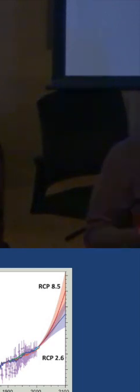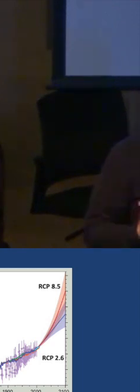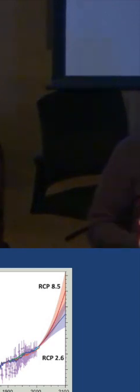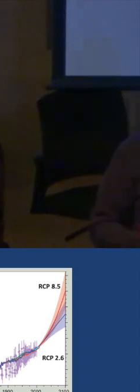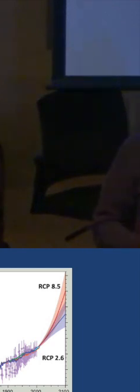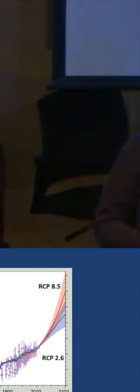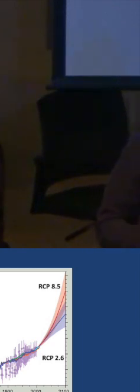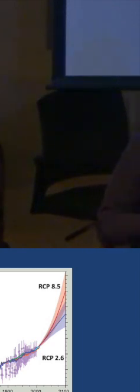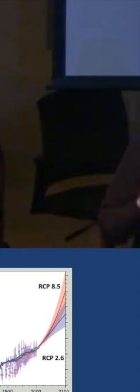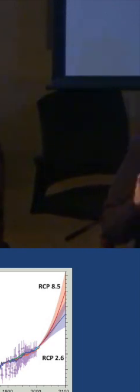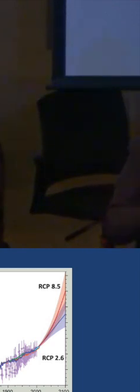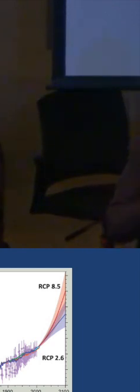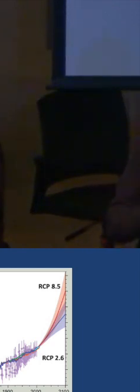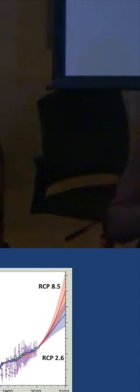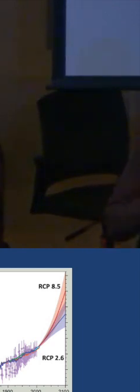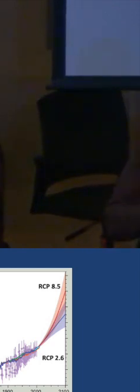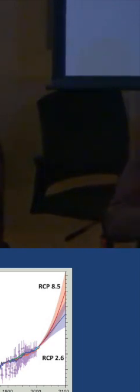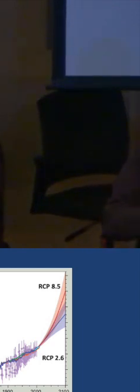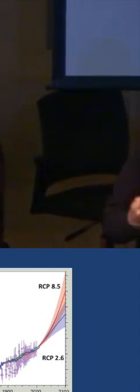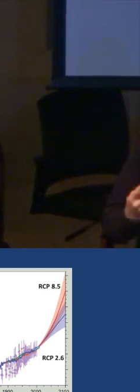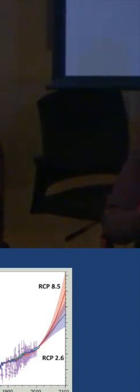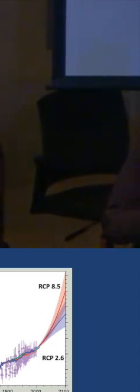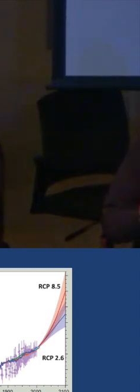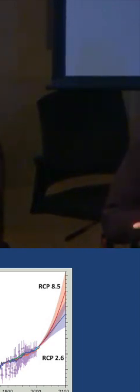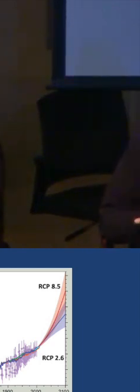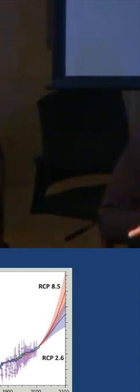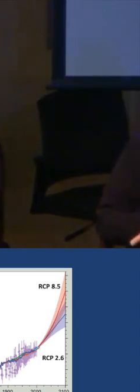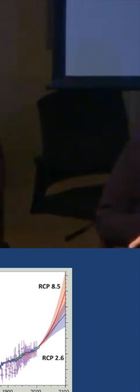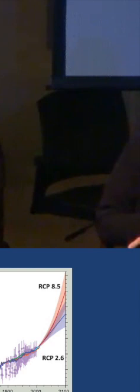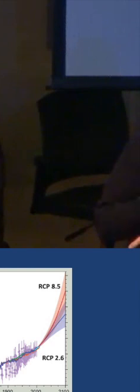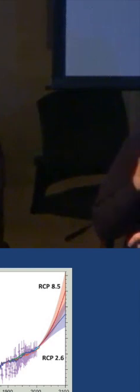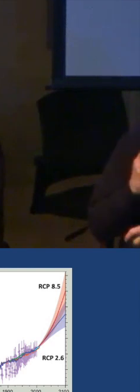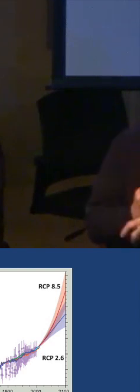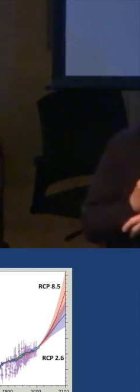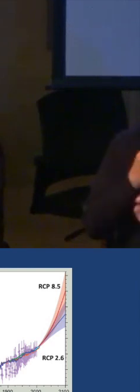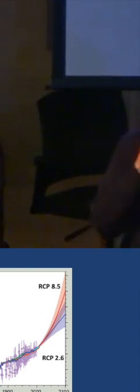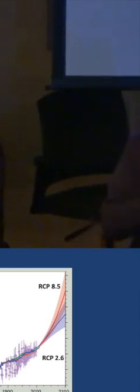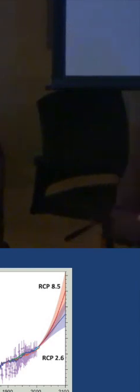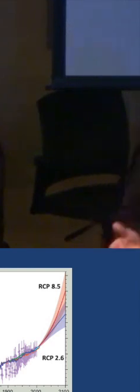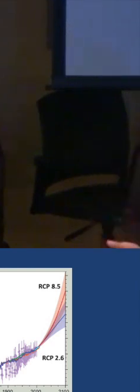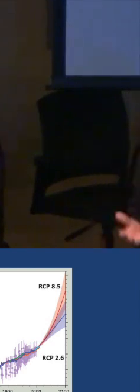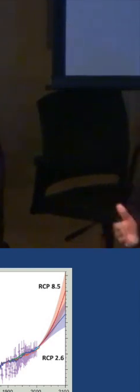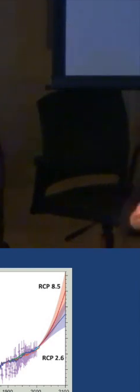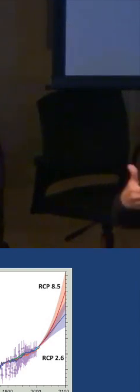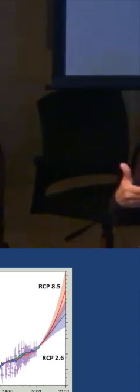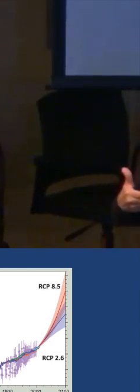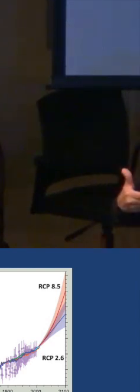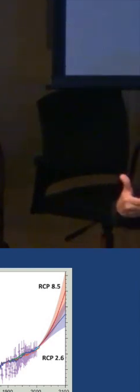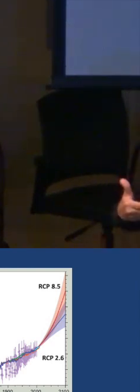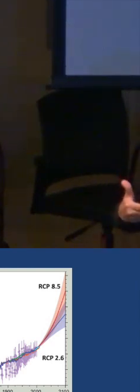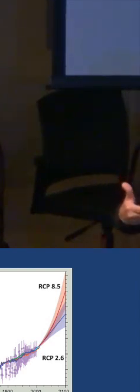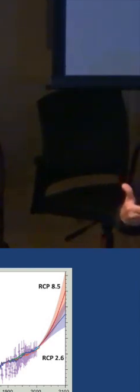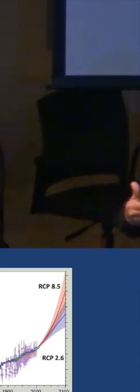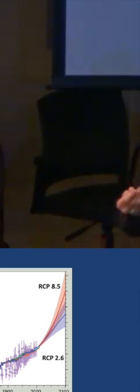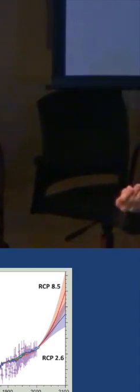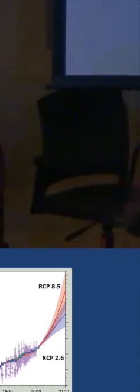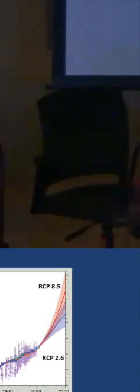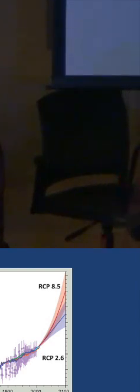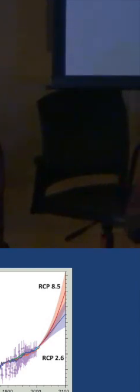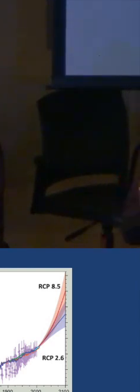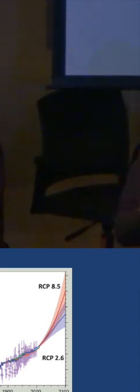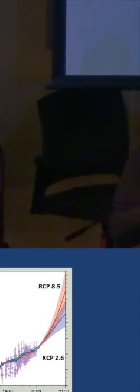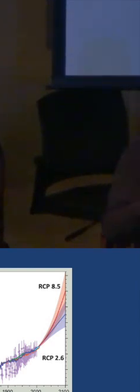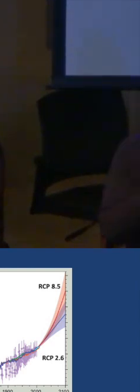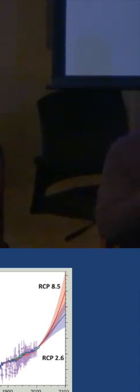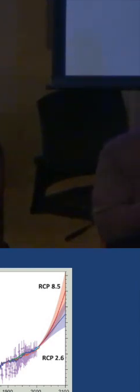glacier speed up changes that we have been talking about. And that's because the ice sheet models, for the most part, for